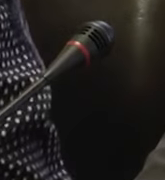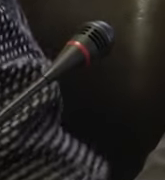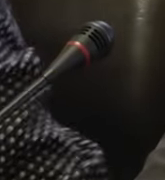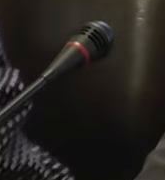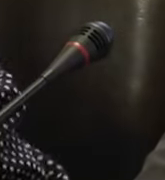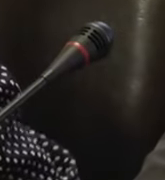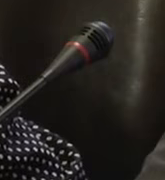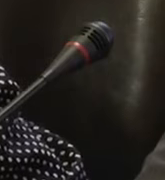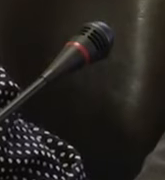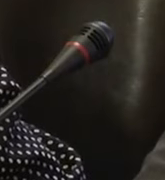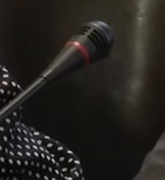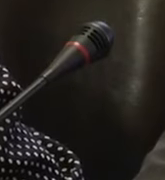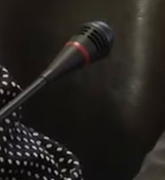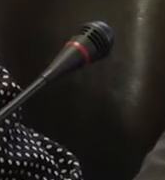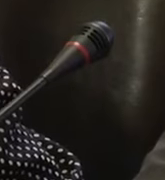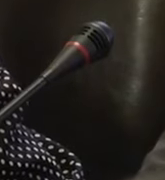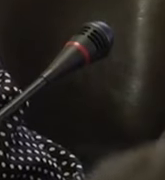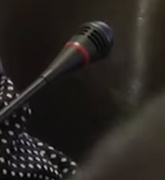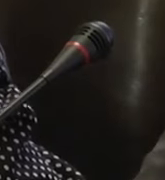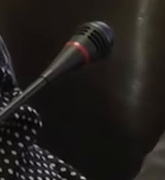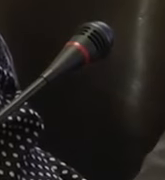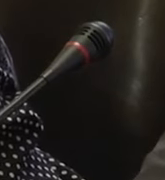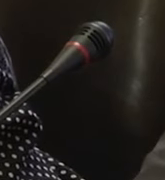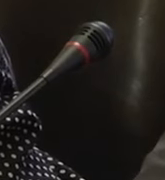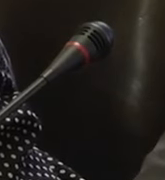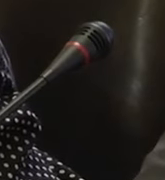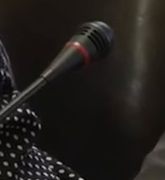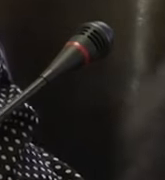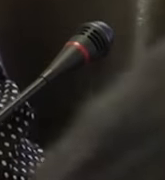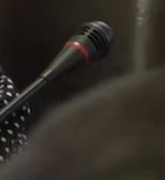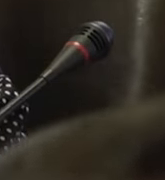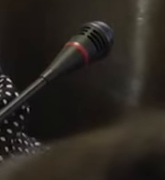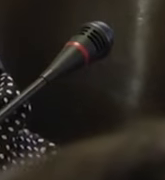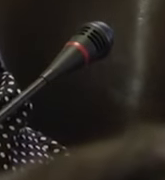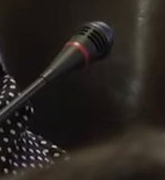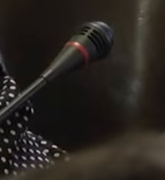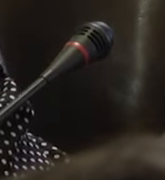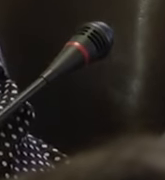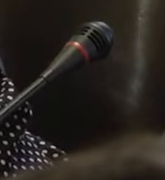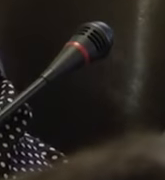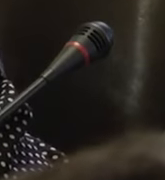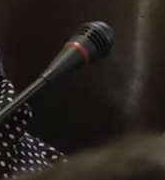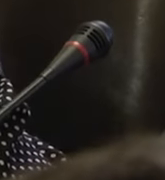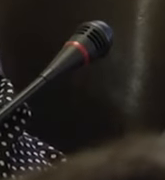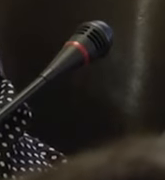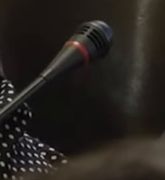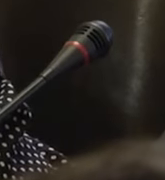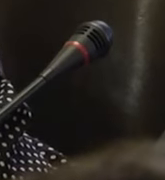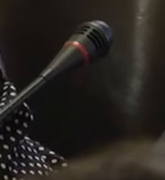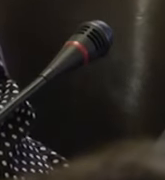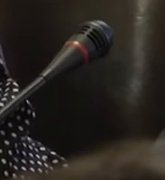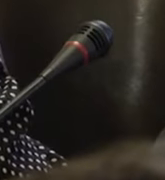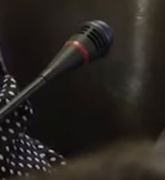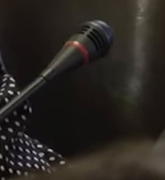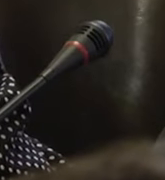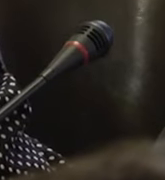If I could just ask you kindly that when you're making your representations, if you could identify yourselves for